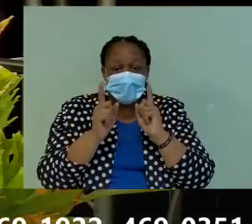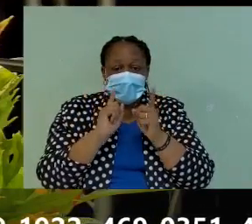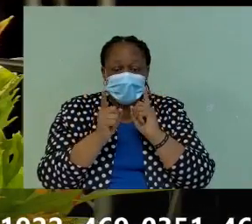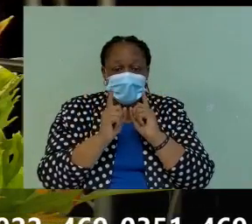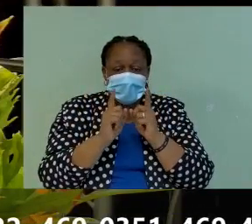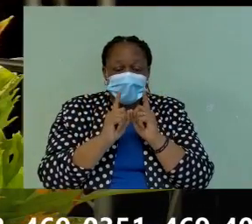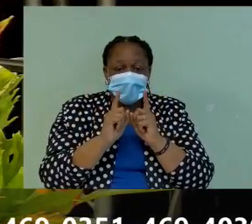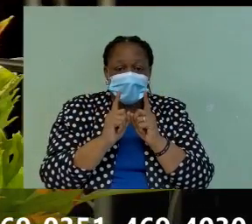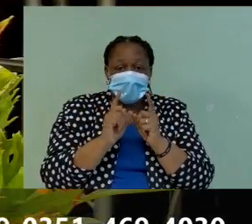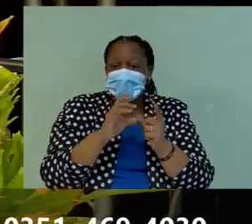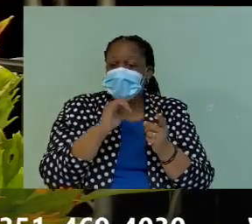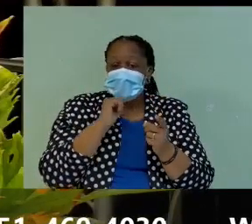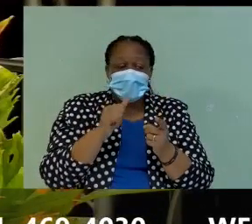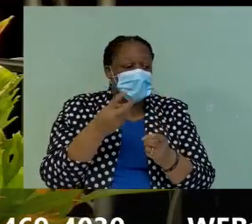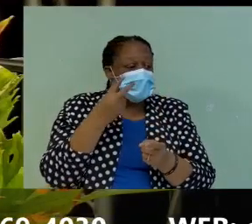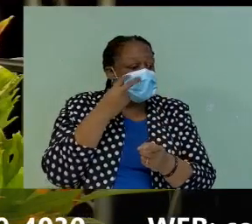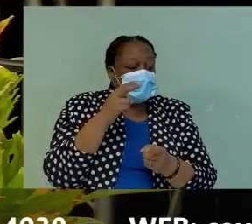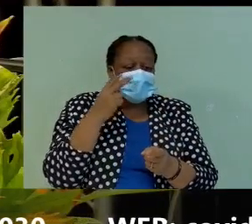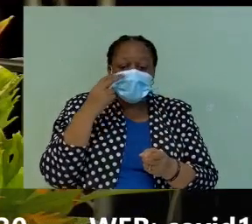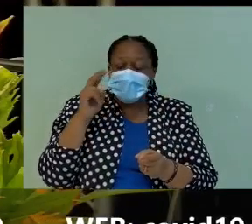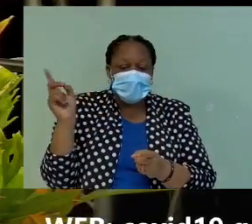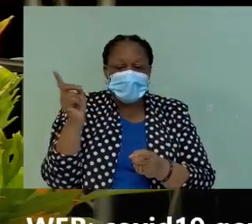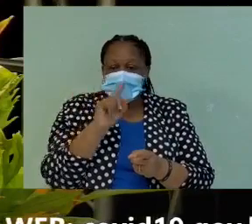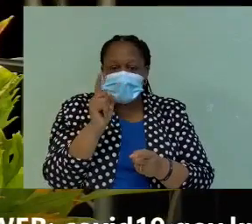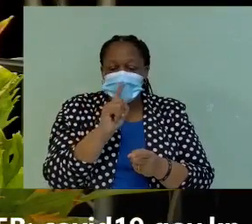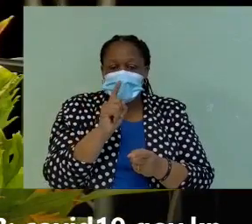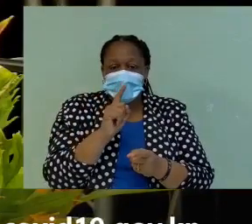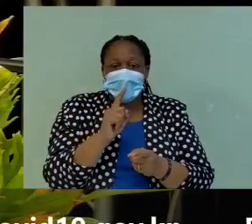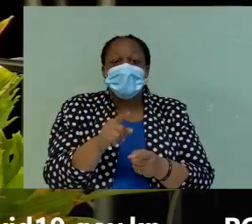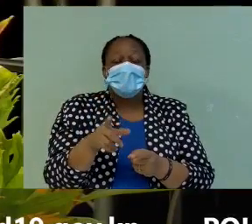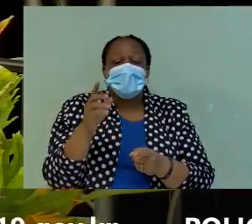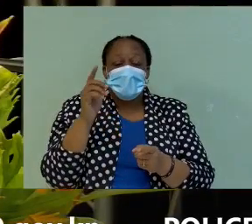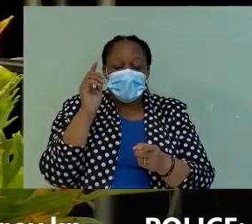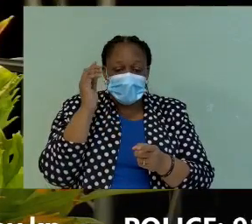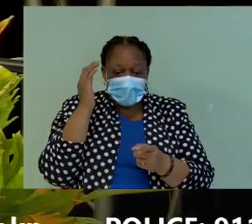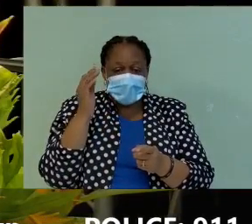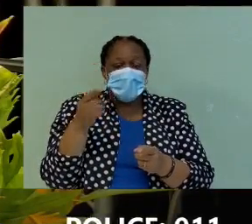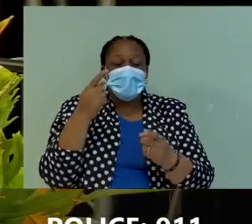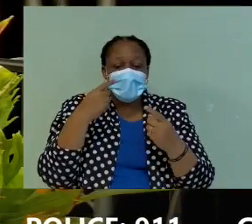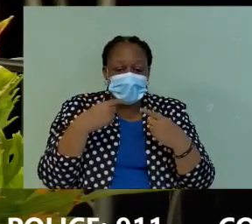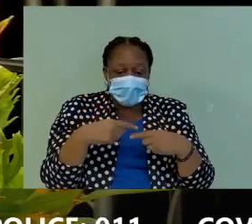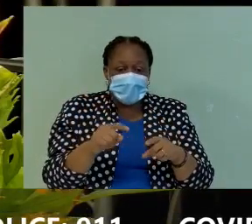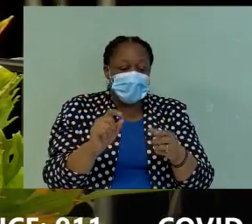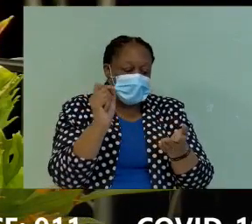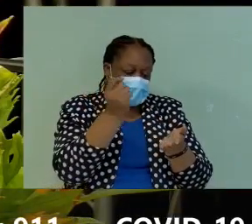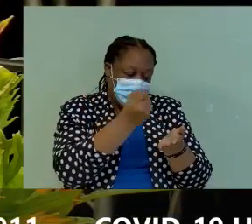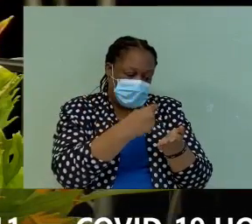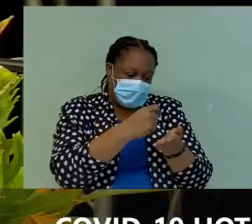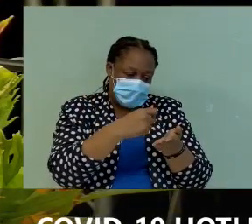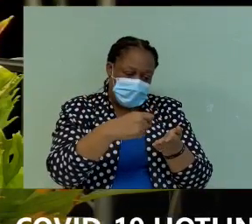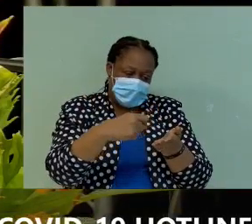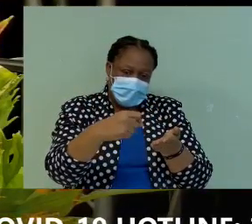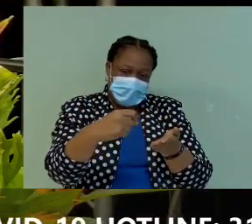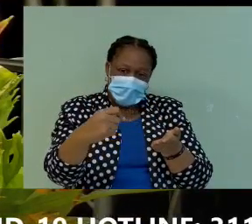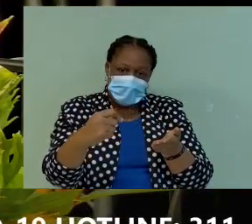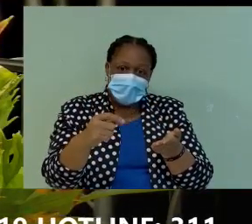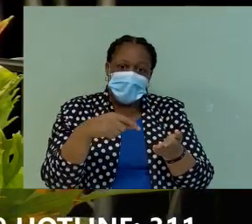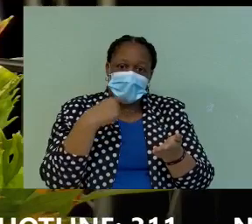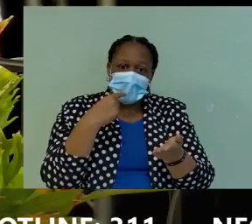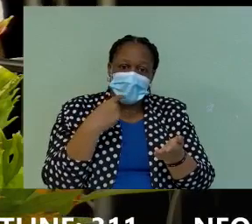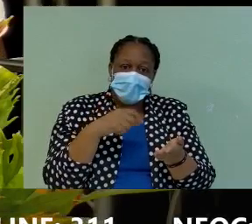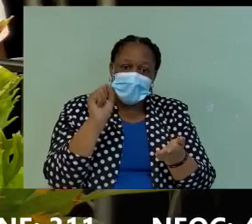be engaging in evaluation. We will be engaging in enforcing the law. Today,